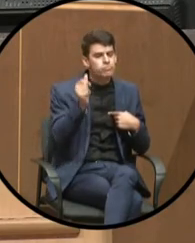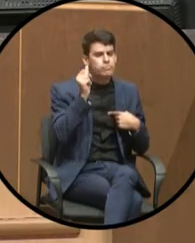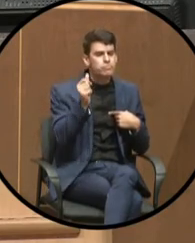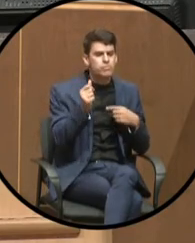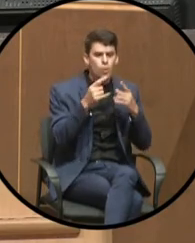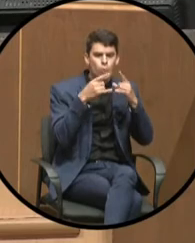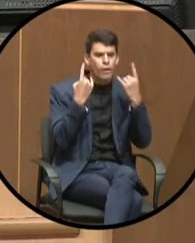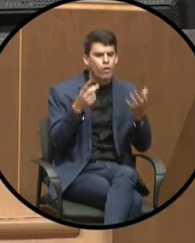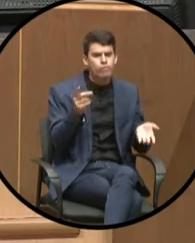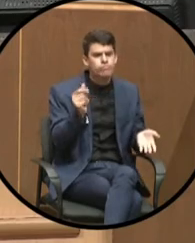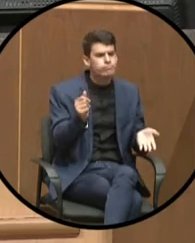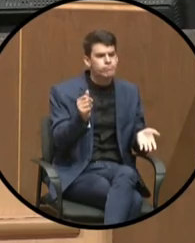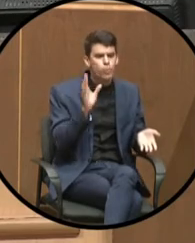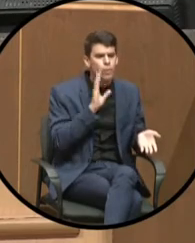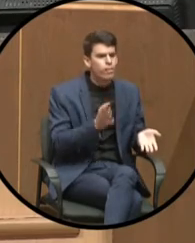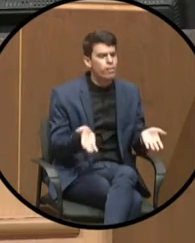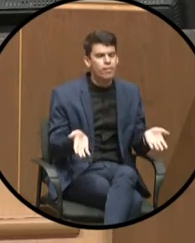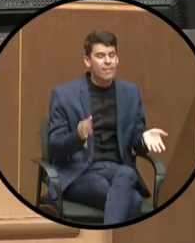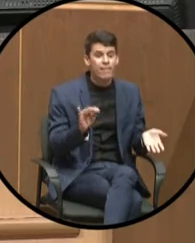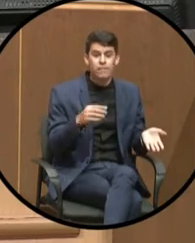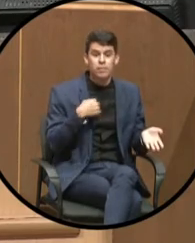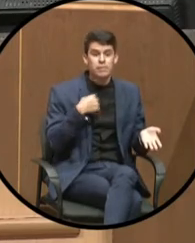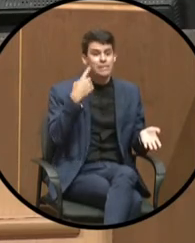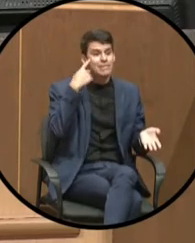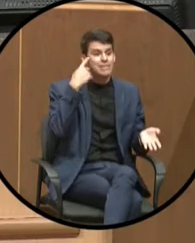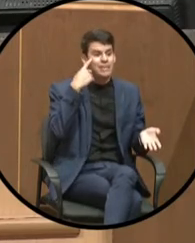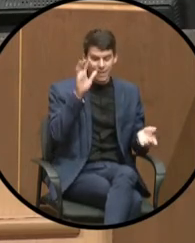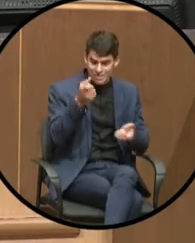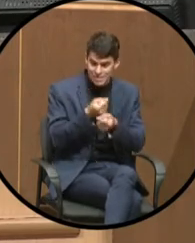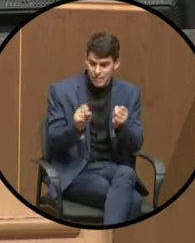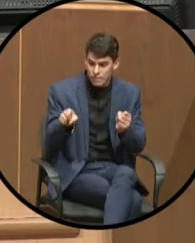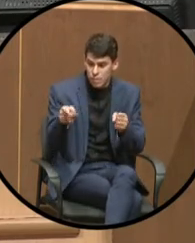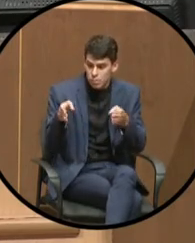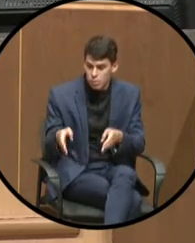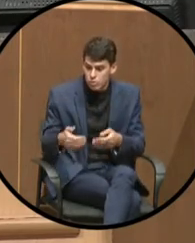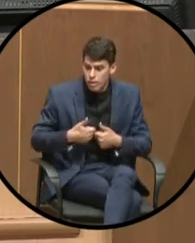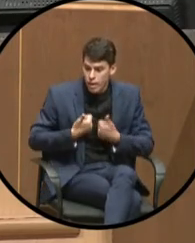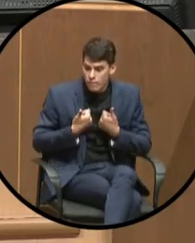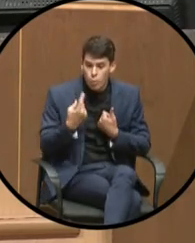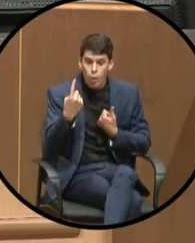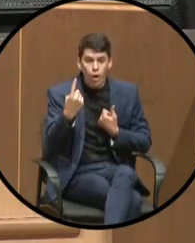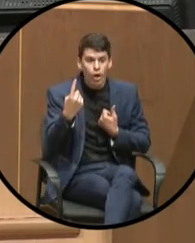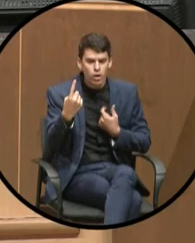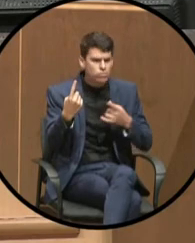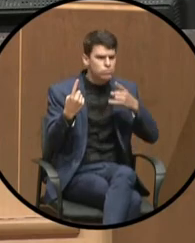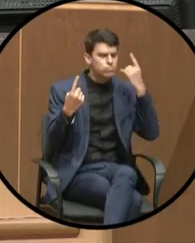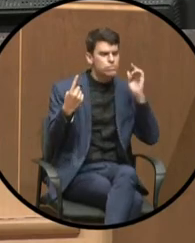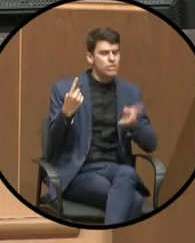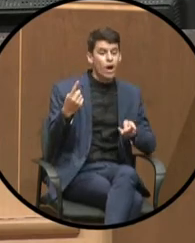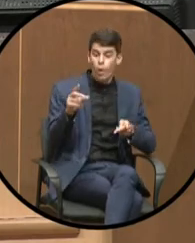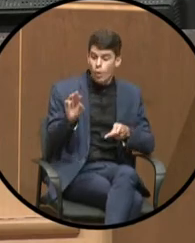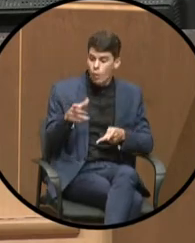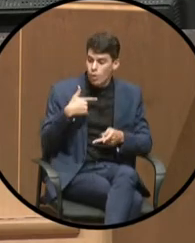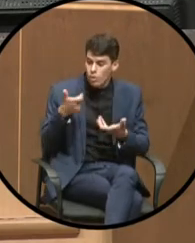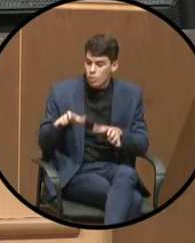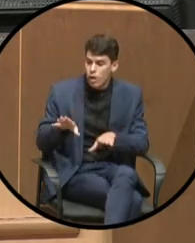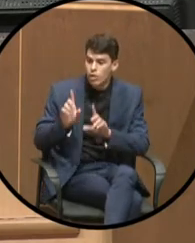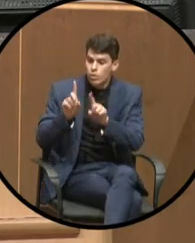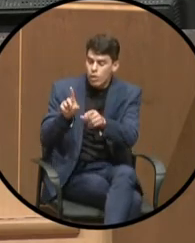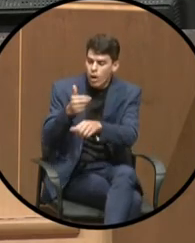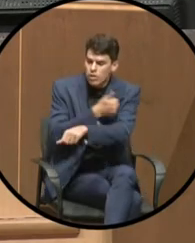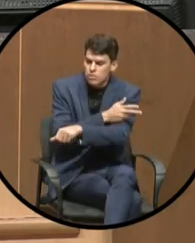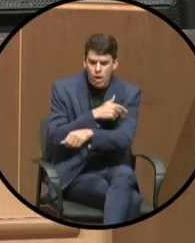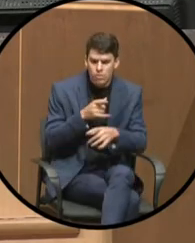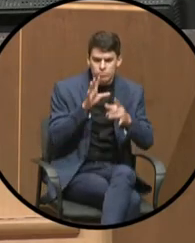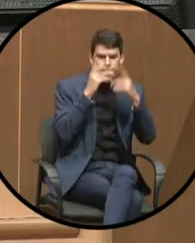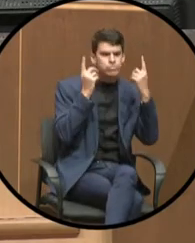a heartbeat. If I think that I can save one person's life or keep them from getting hospitalized, I will wear this